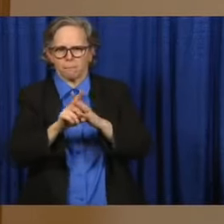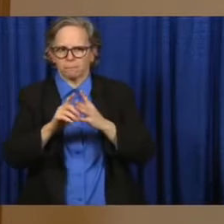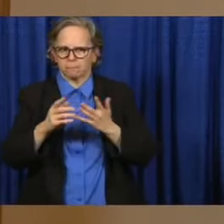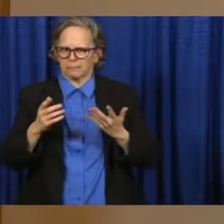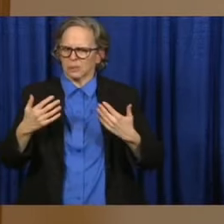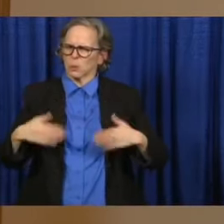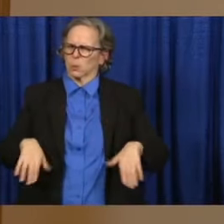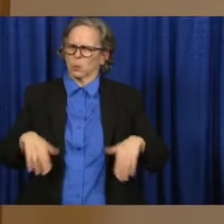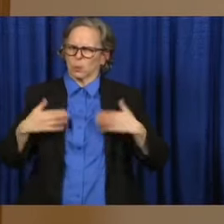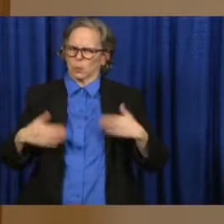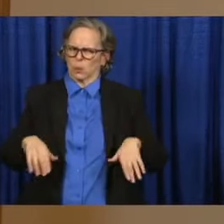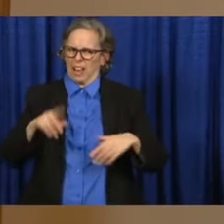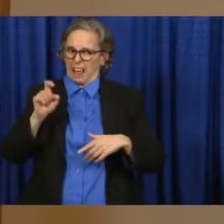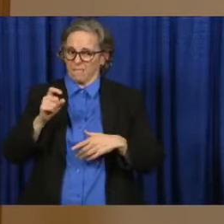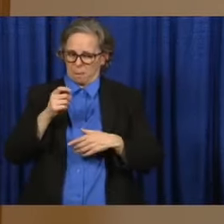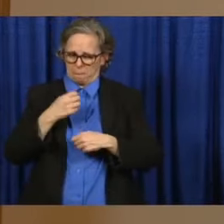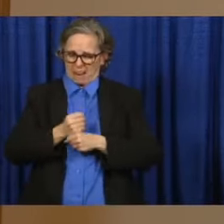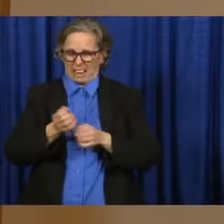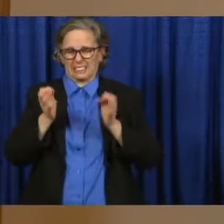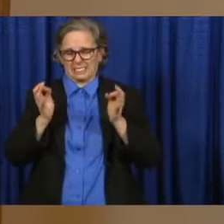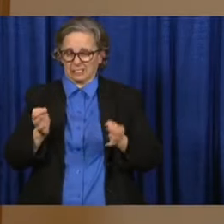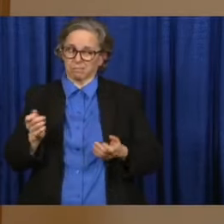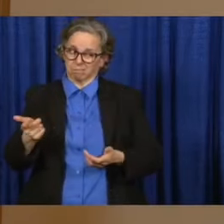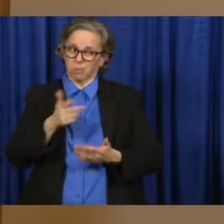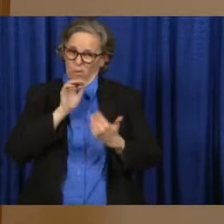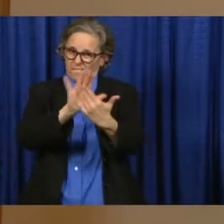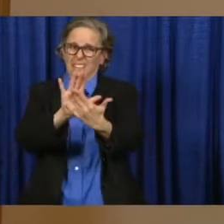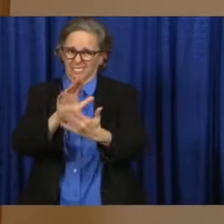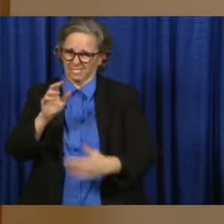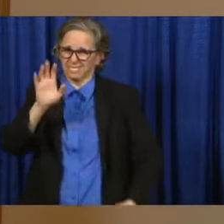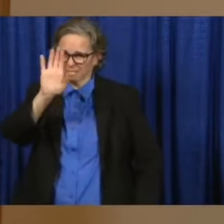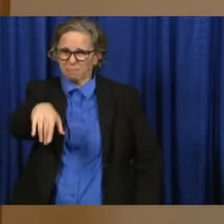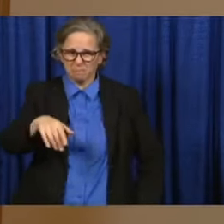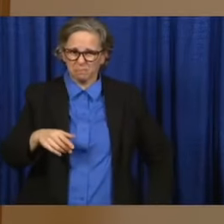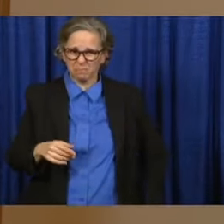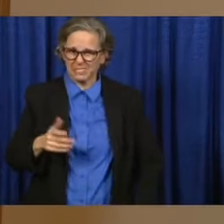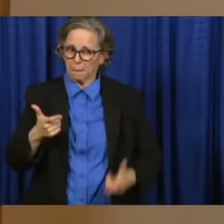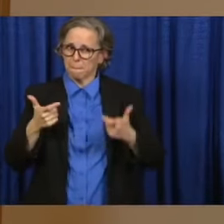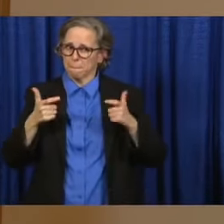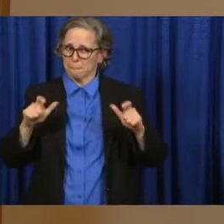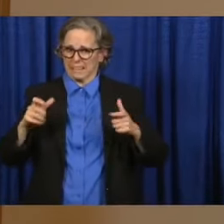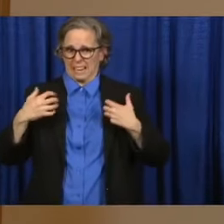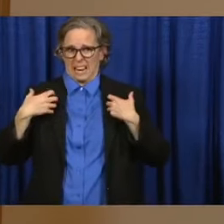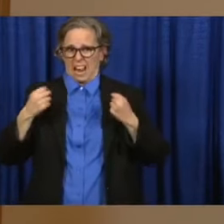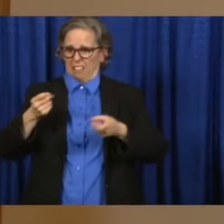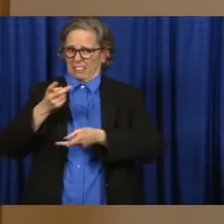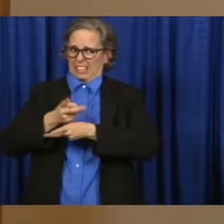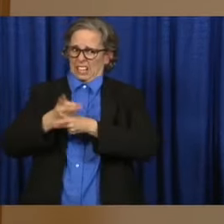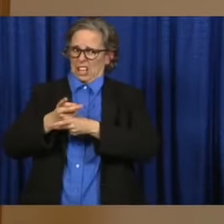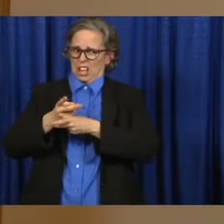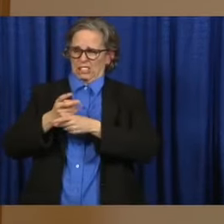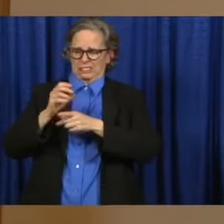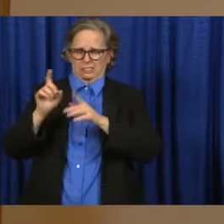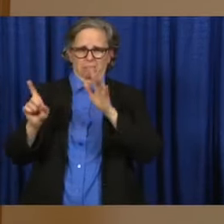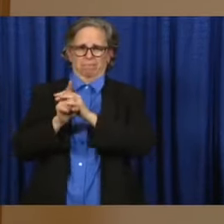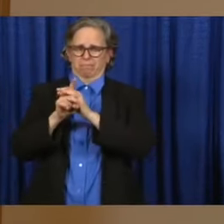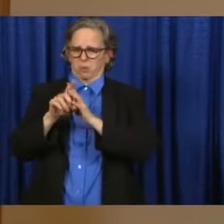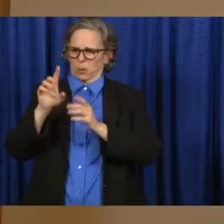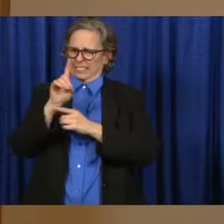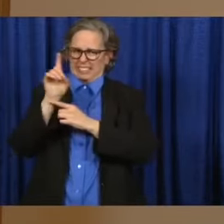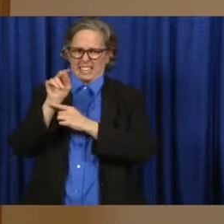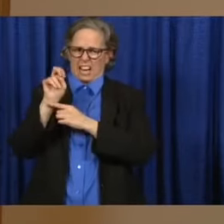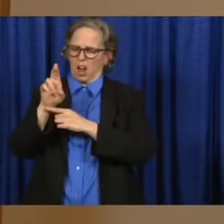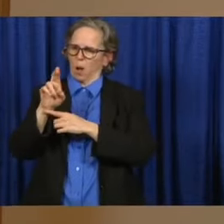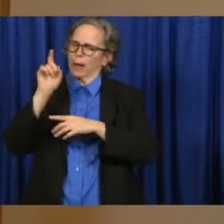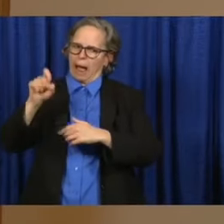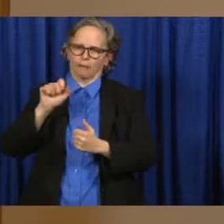big healthcare setting, that is something we have to talk about, because the last thing we want is that one doctor or one nurse